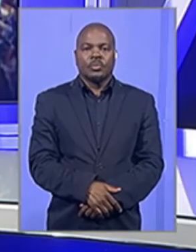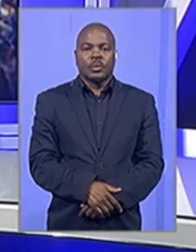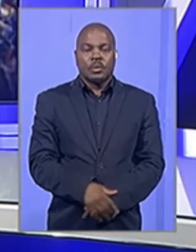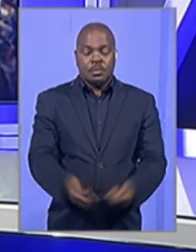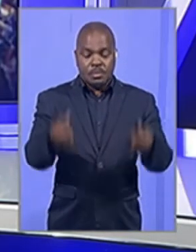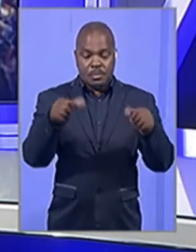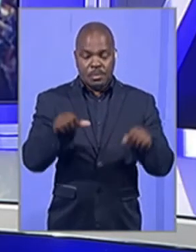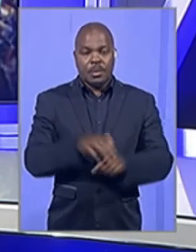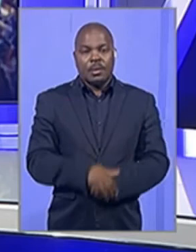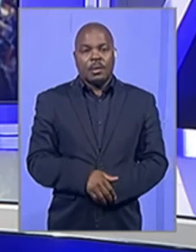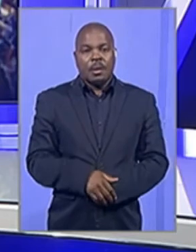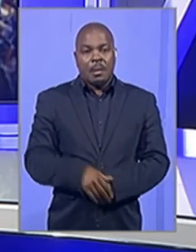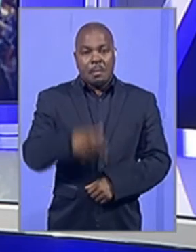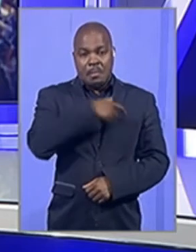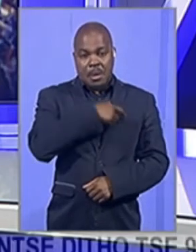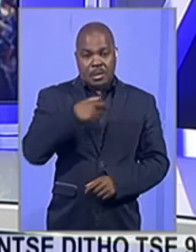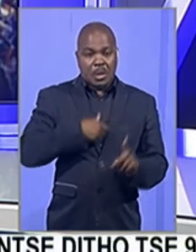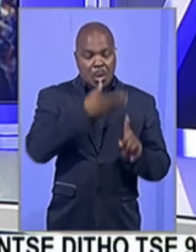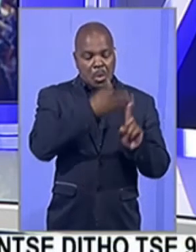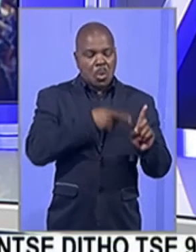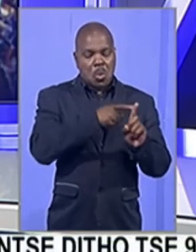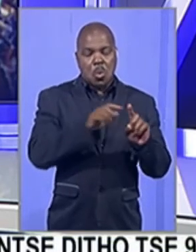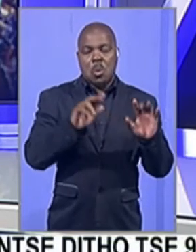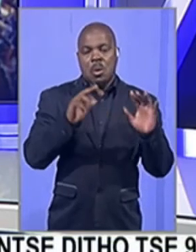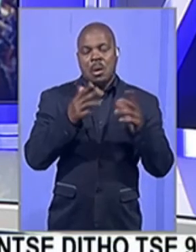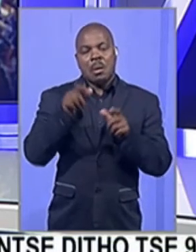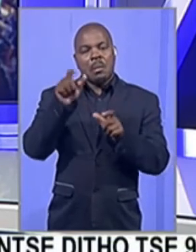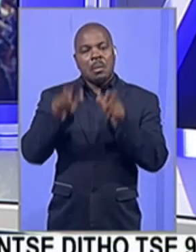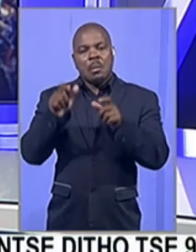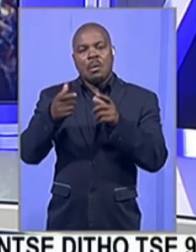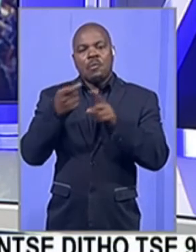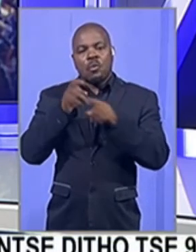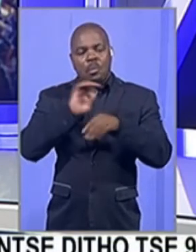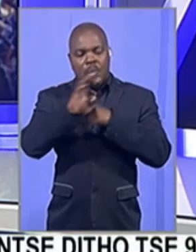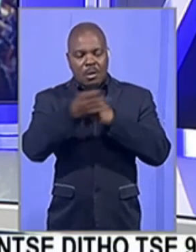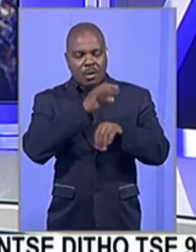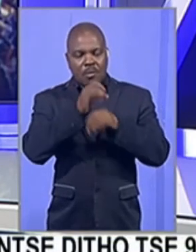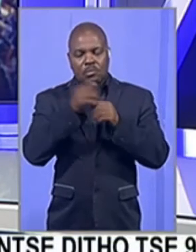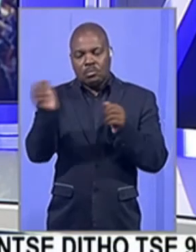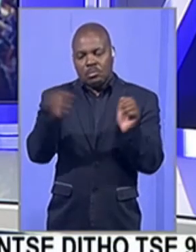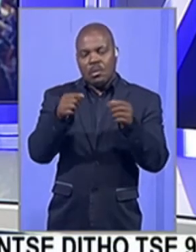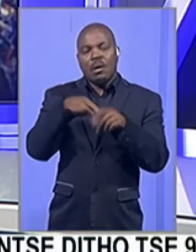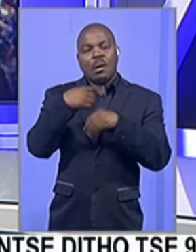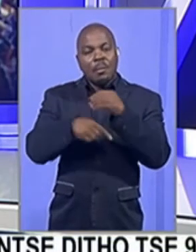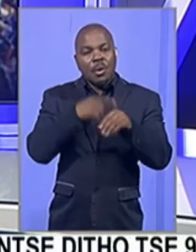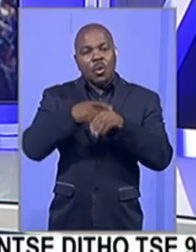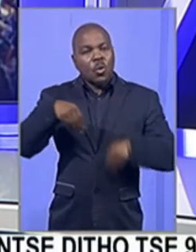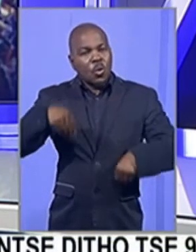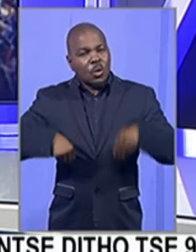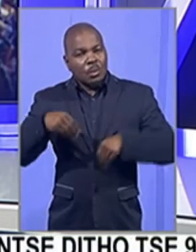Mopresidente, otak alahu araba dipoto hosane ka hori